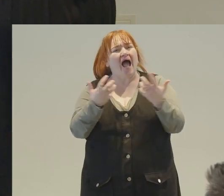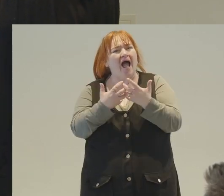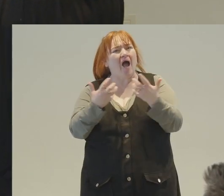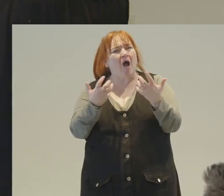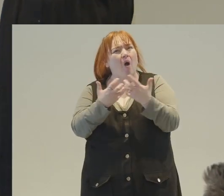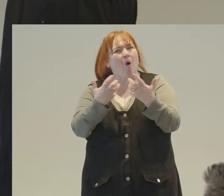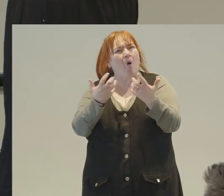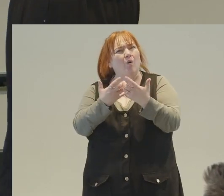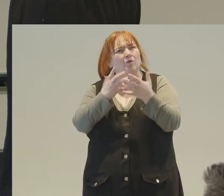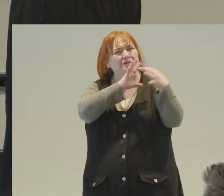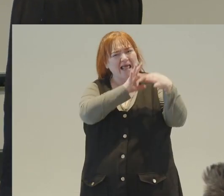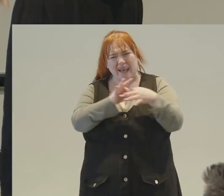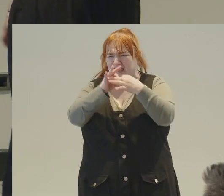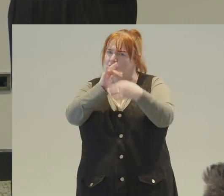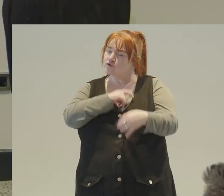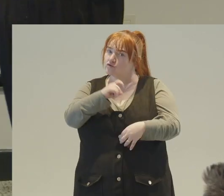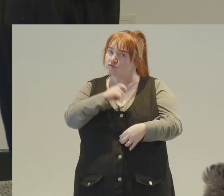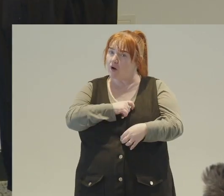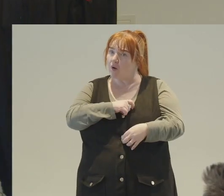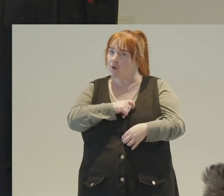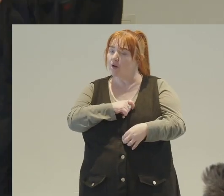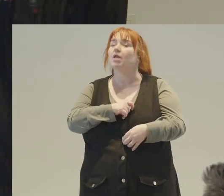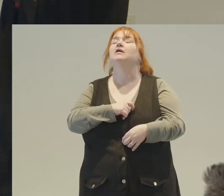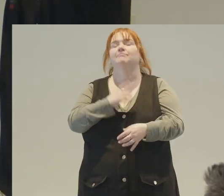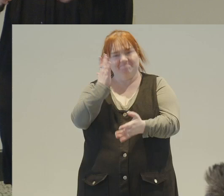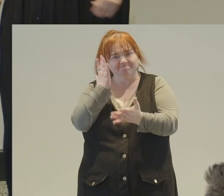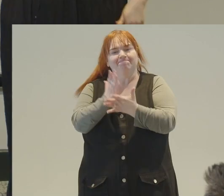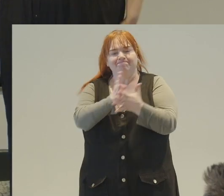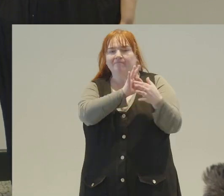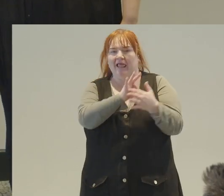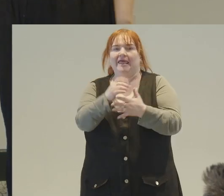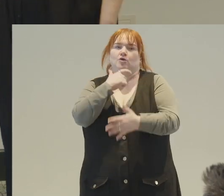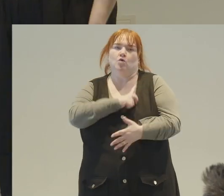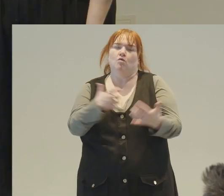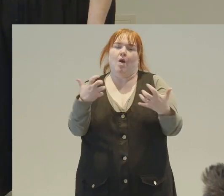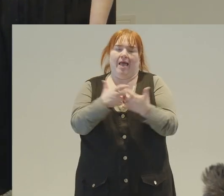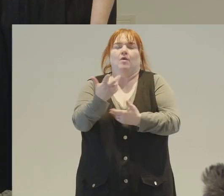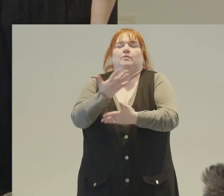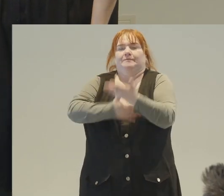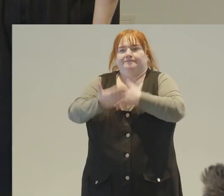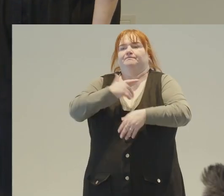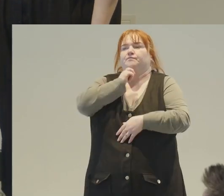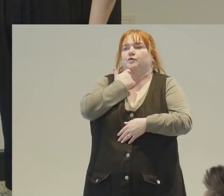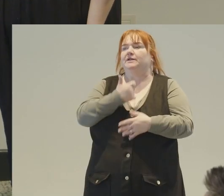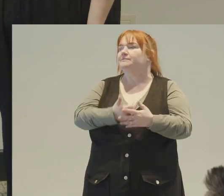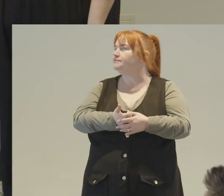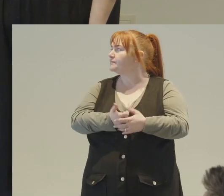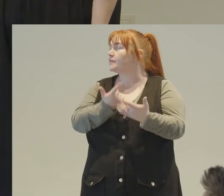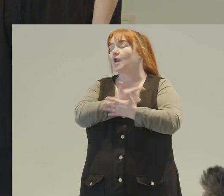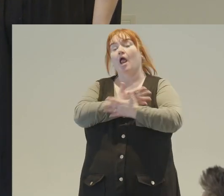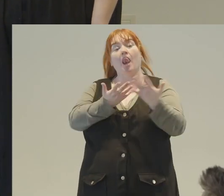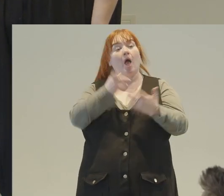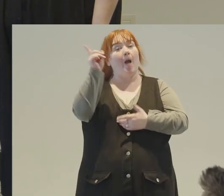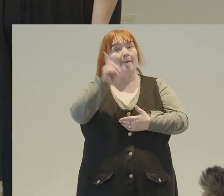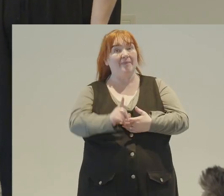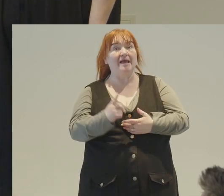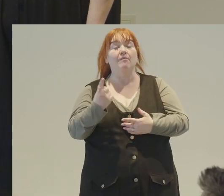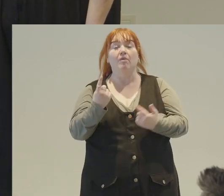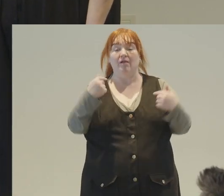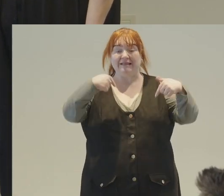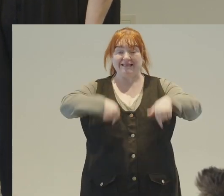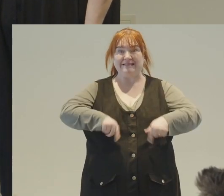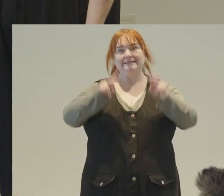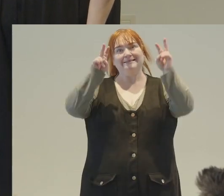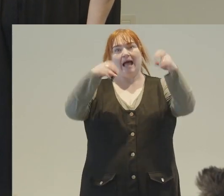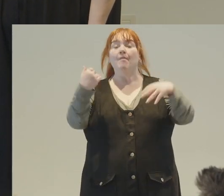this role? Does it come into this role? Yes, it definitely does. I think a lot of people who do this kind of work are